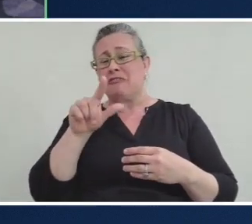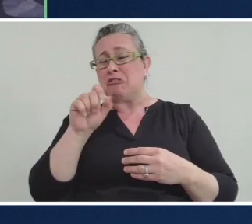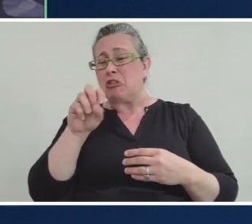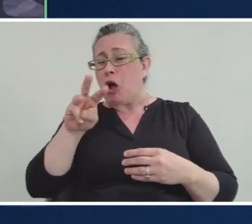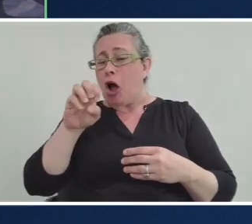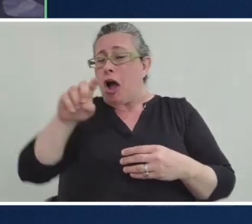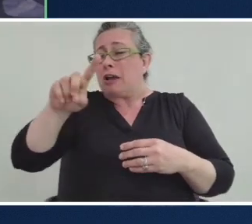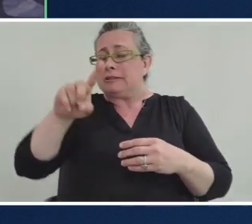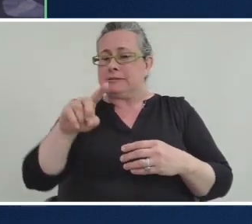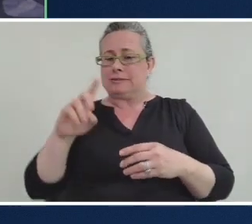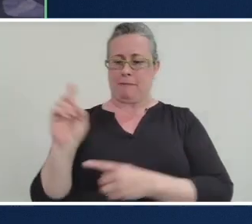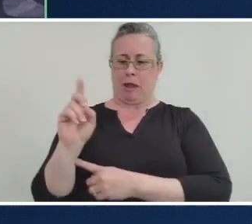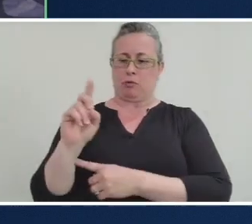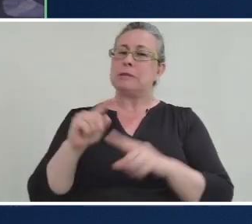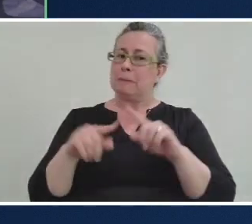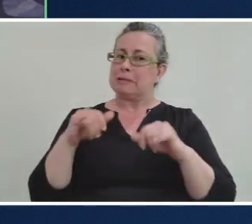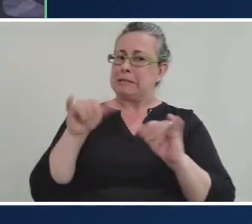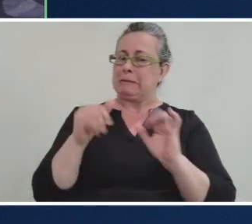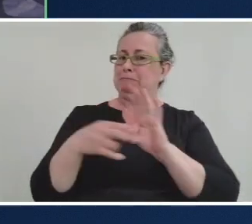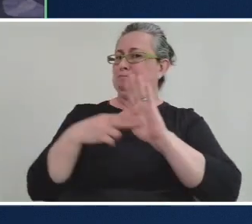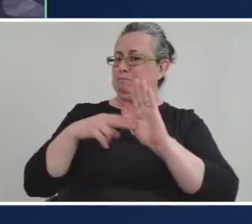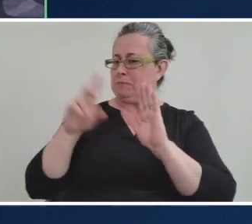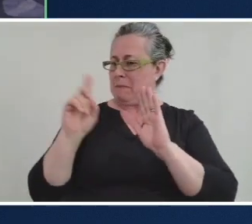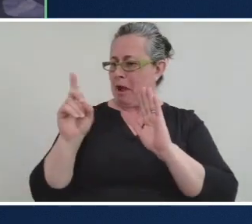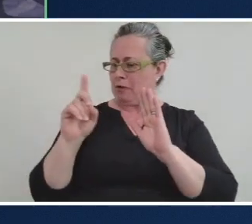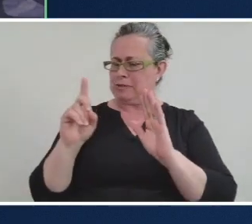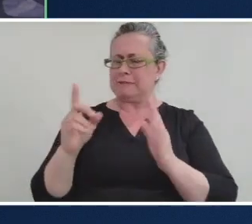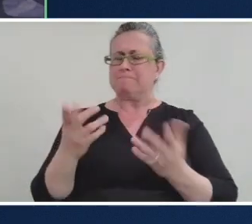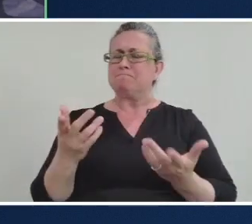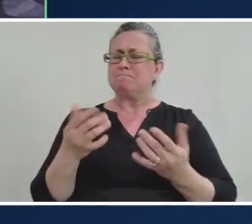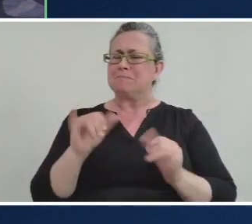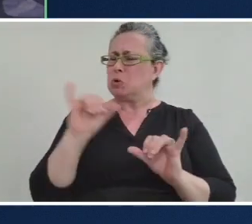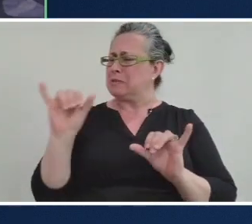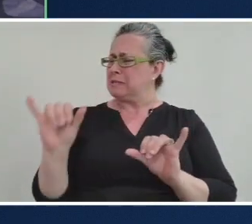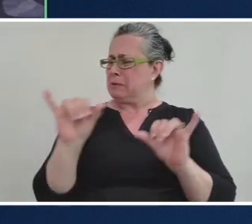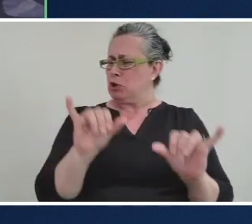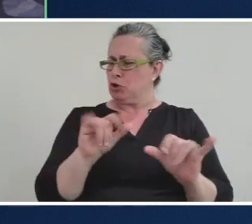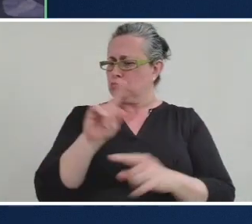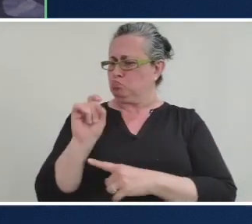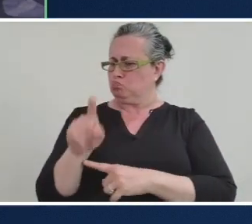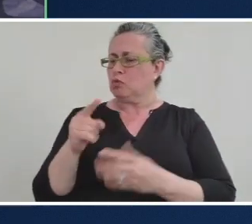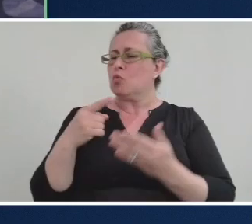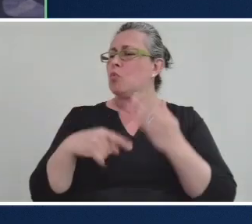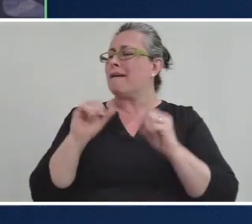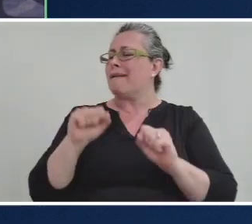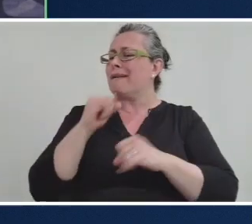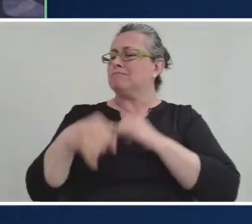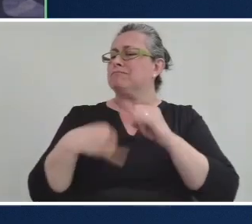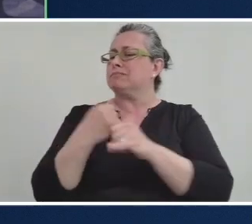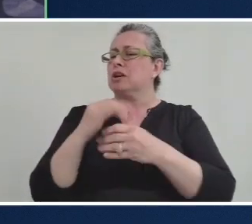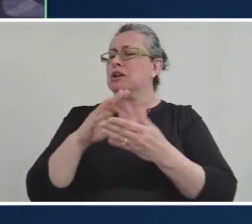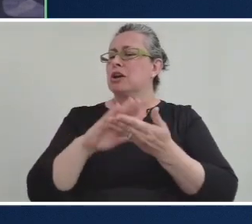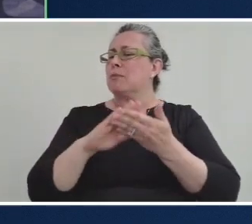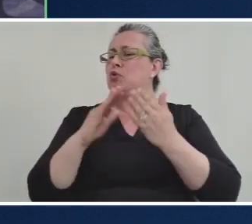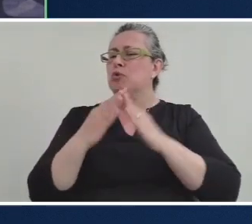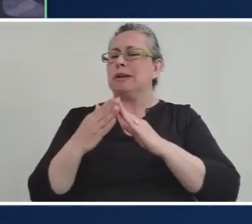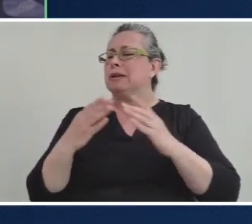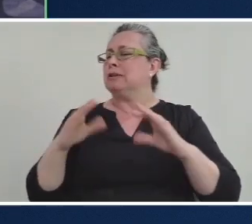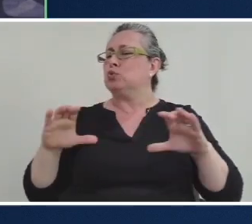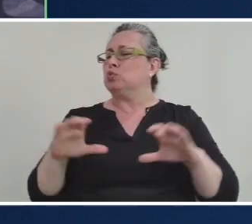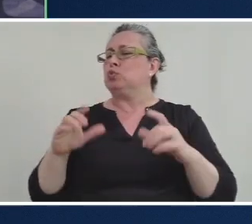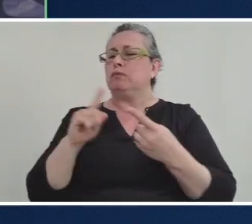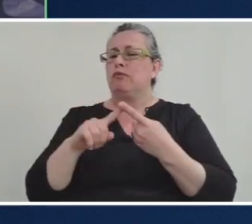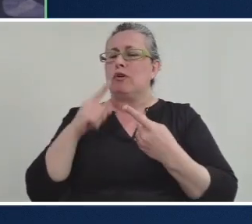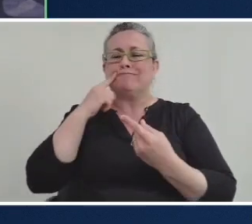nonetheless. So similar question to you. What can the international community do to better support the